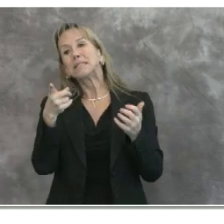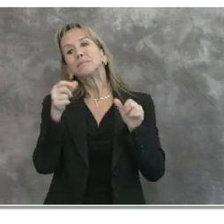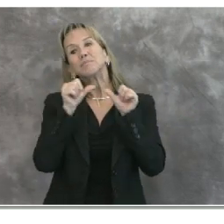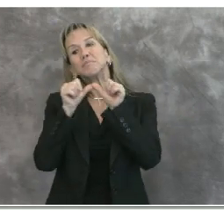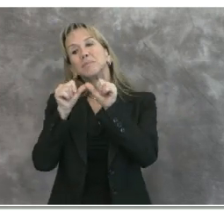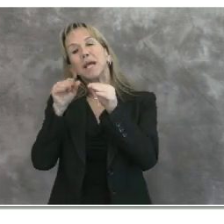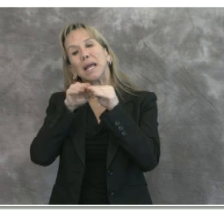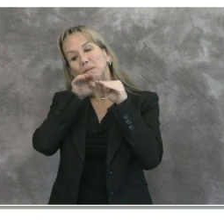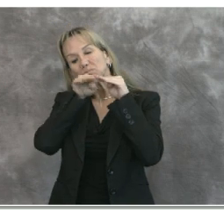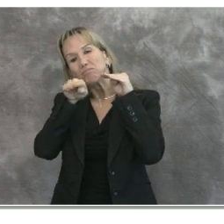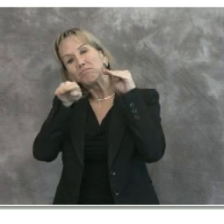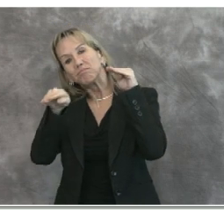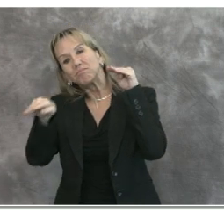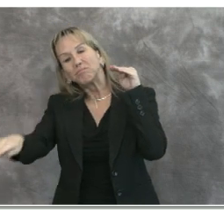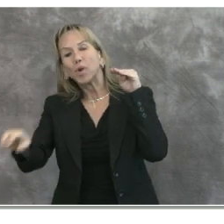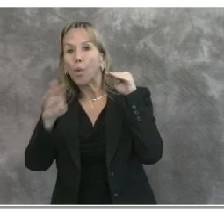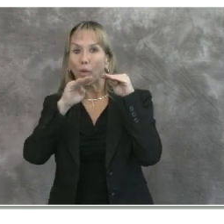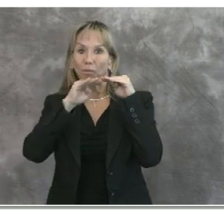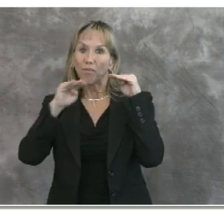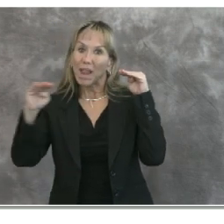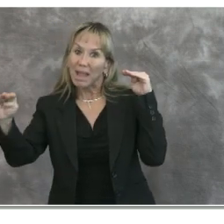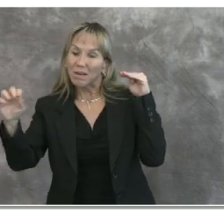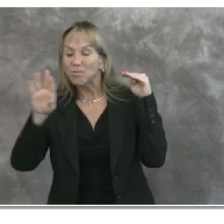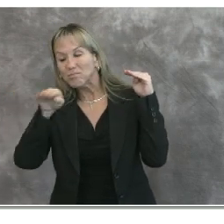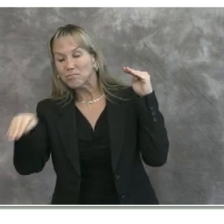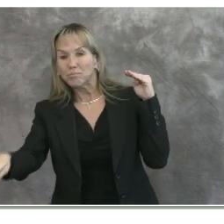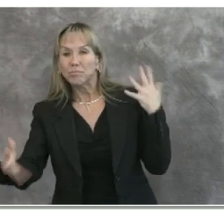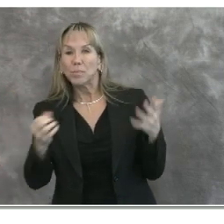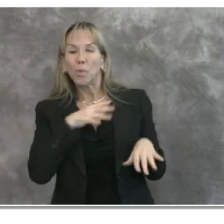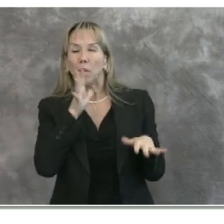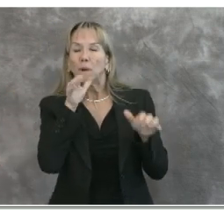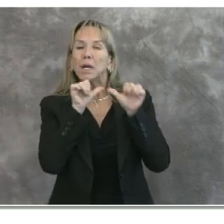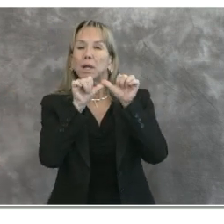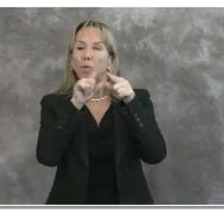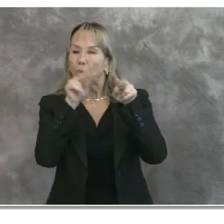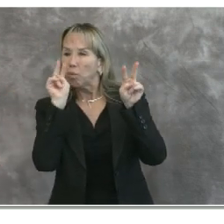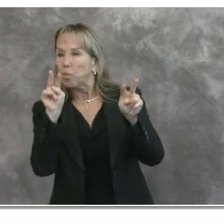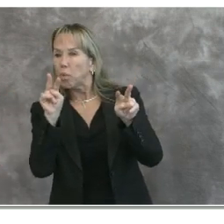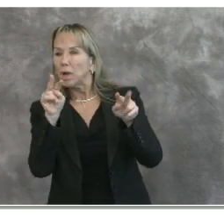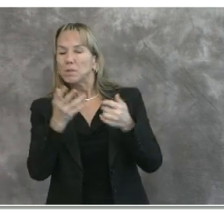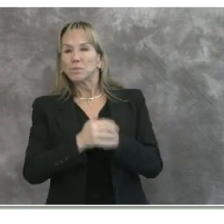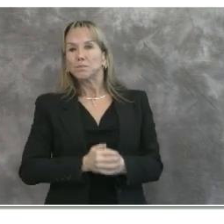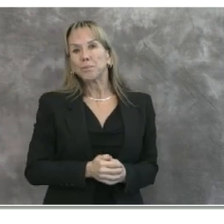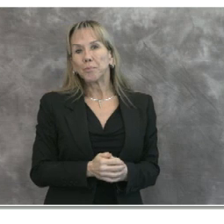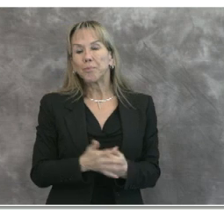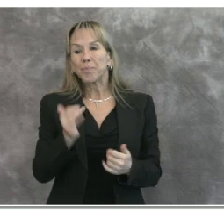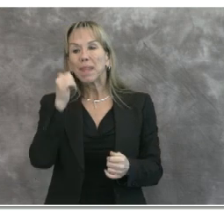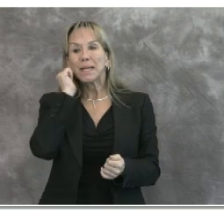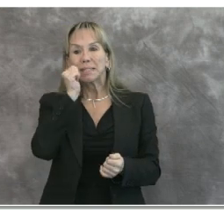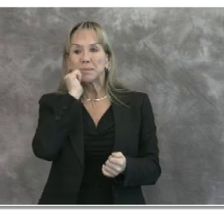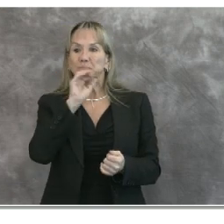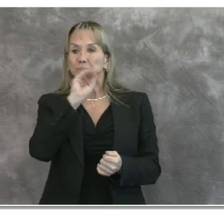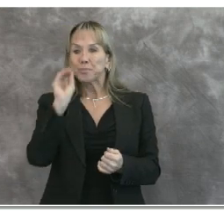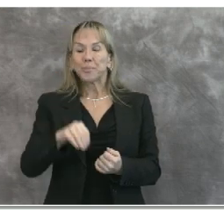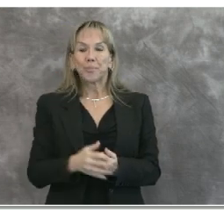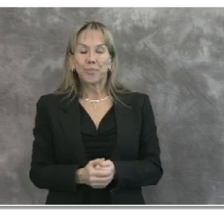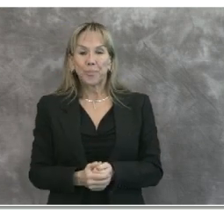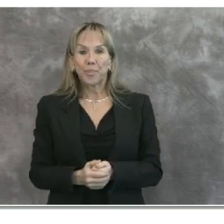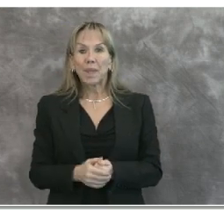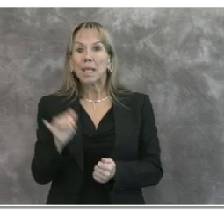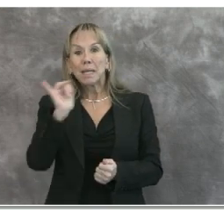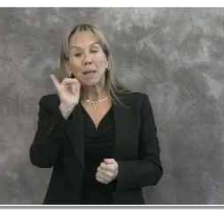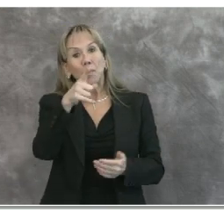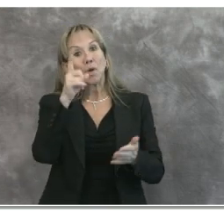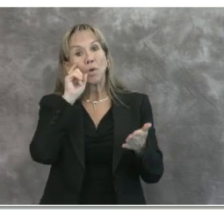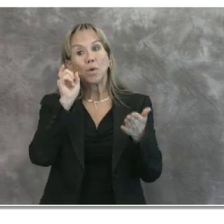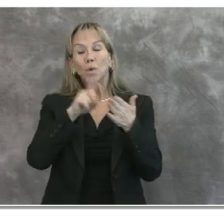a negative or at least flat direction. And so we will continue to monitor and watch with great interest the day-to-day percentages. You also will note